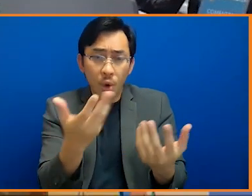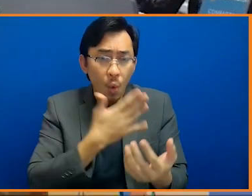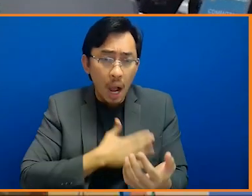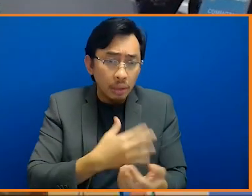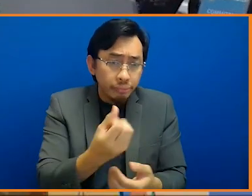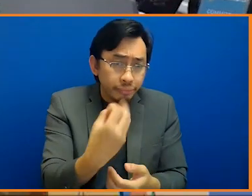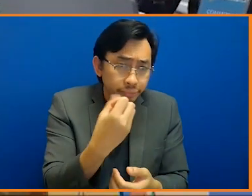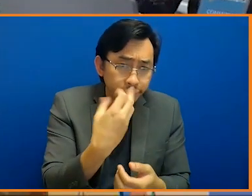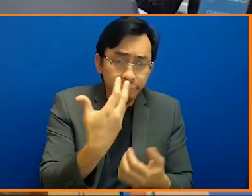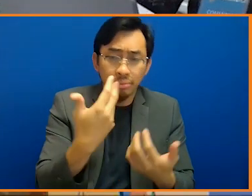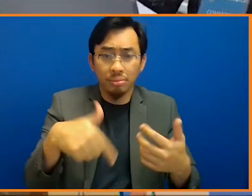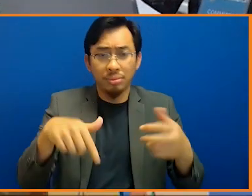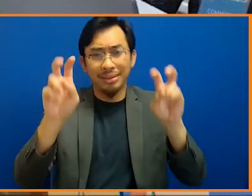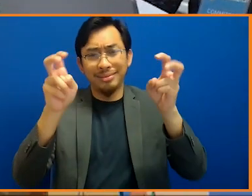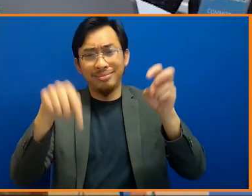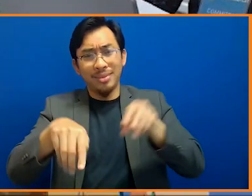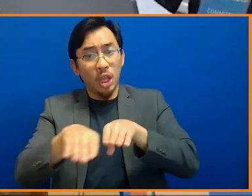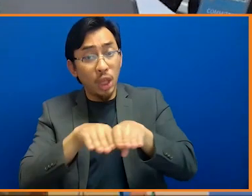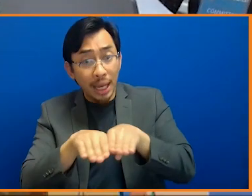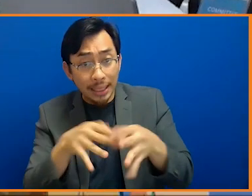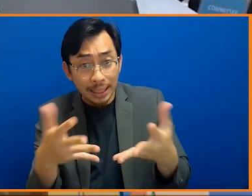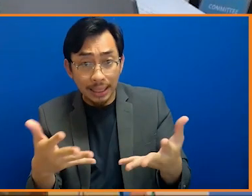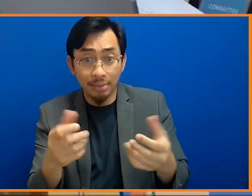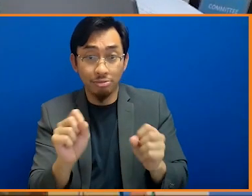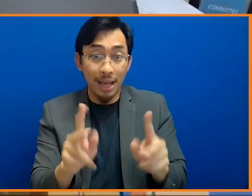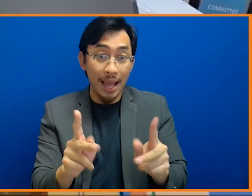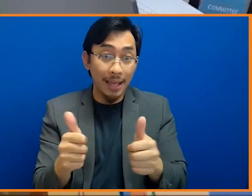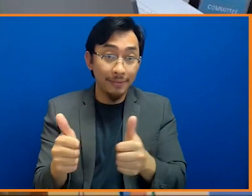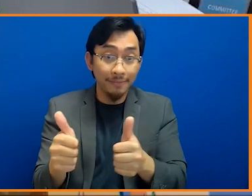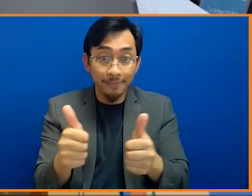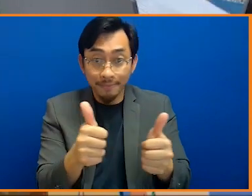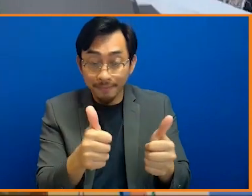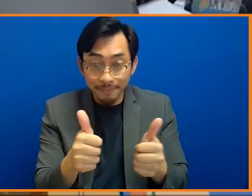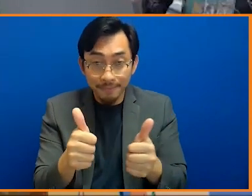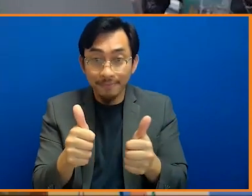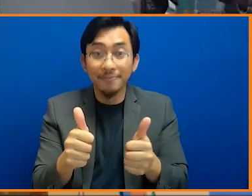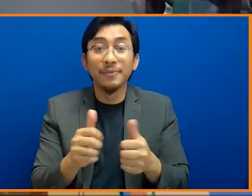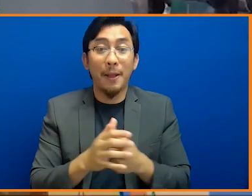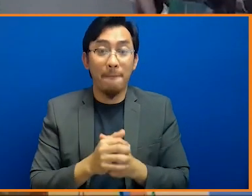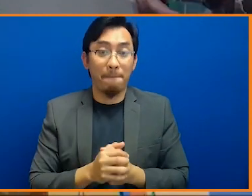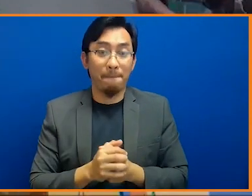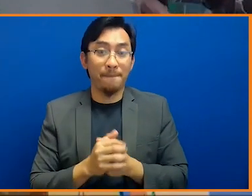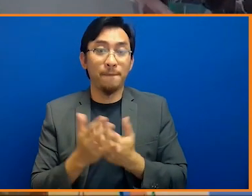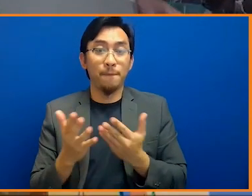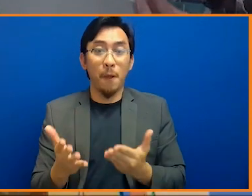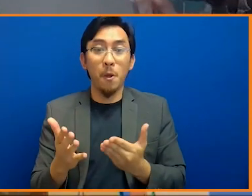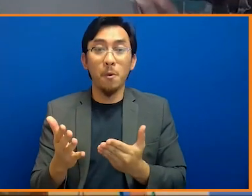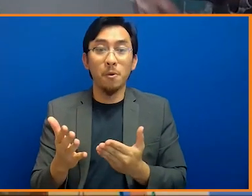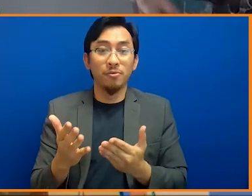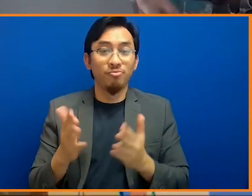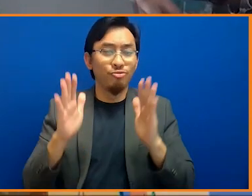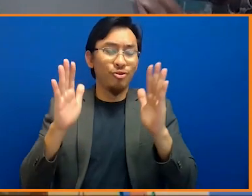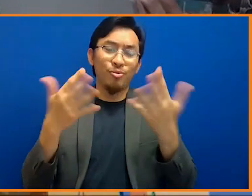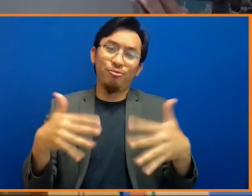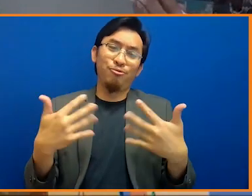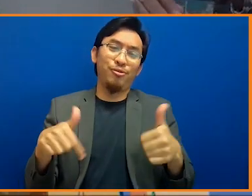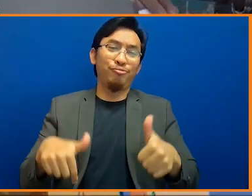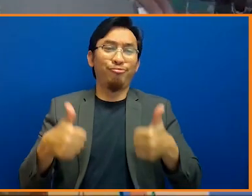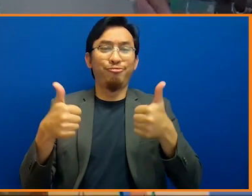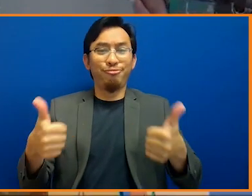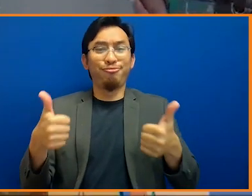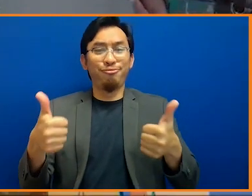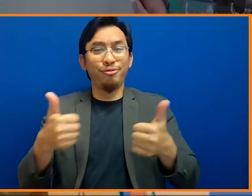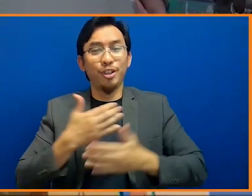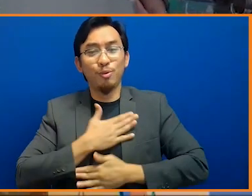have anything, any thought about the training. And okay, so Pak Adito, amazing